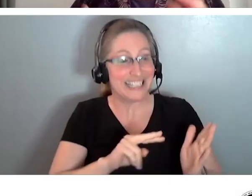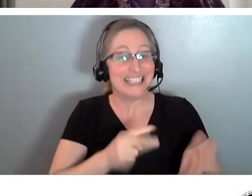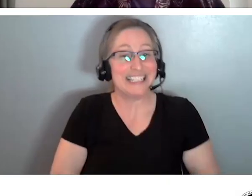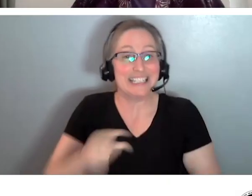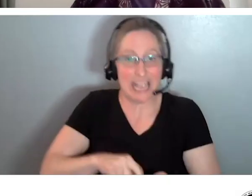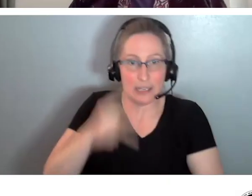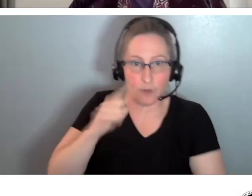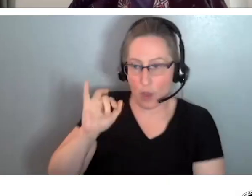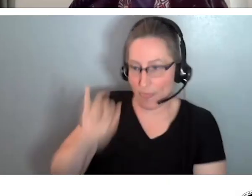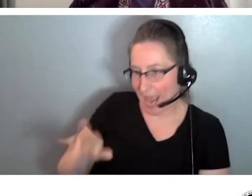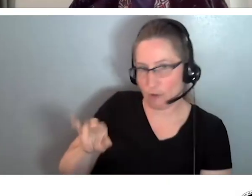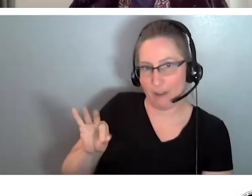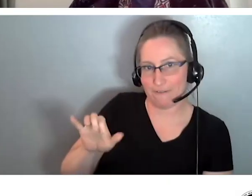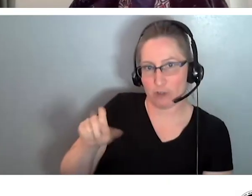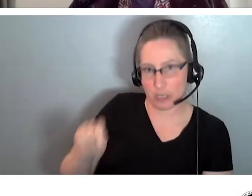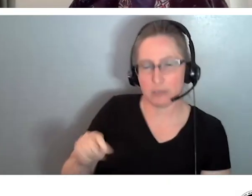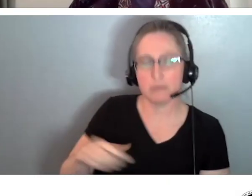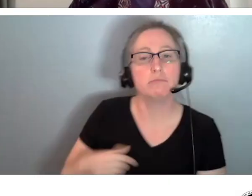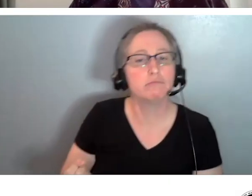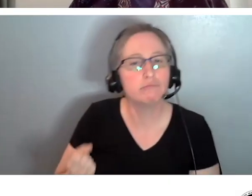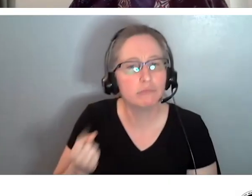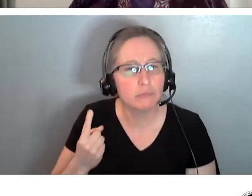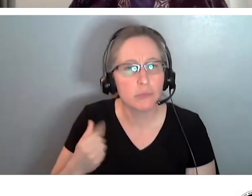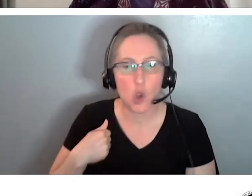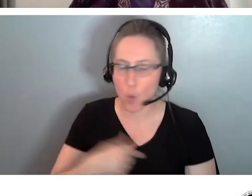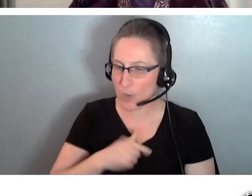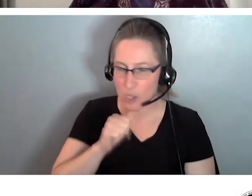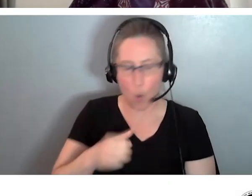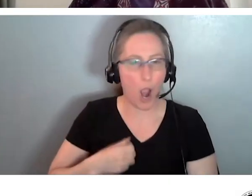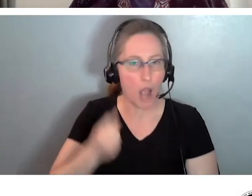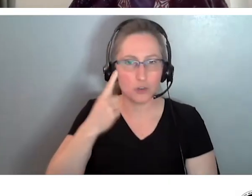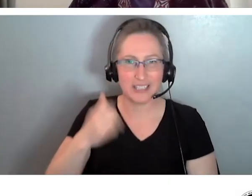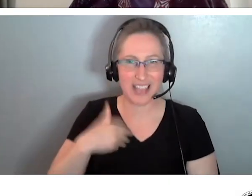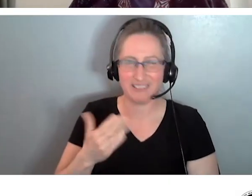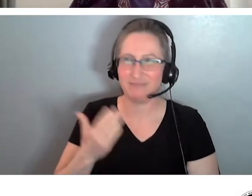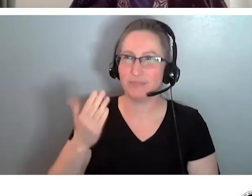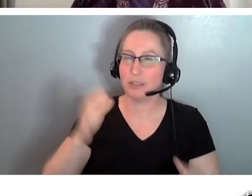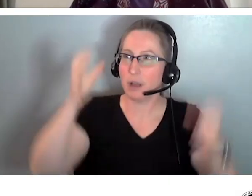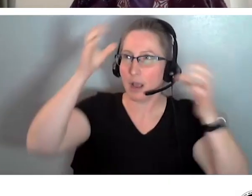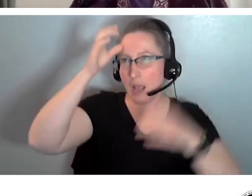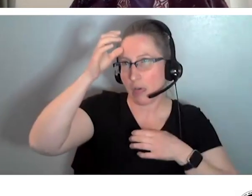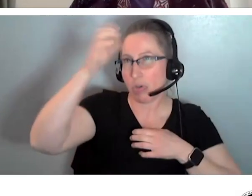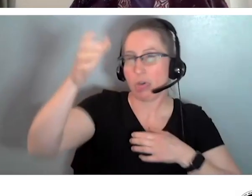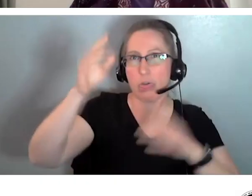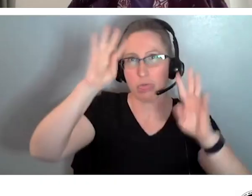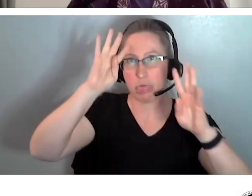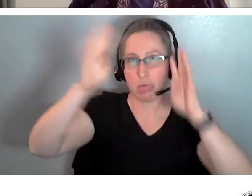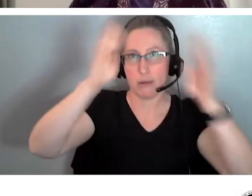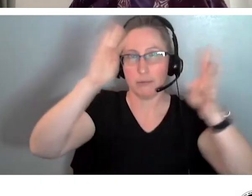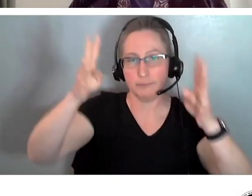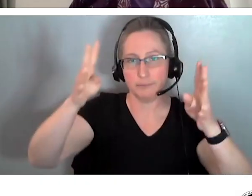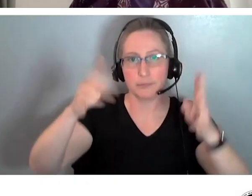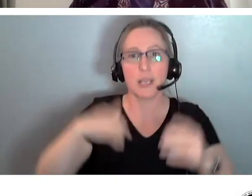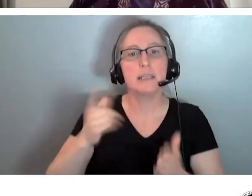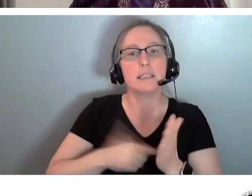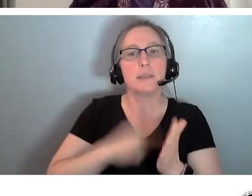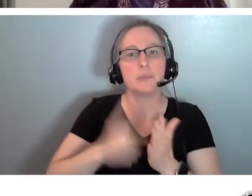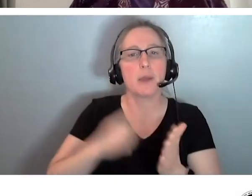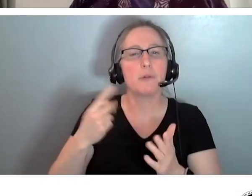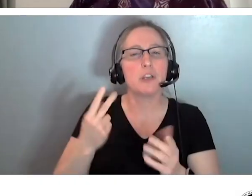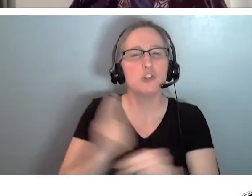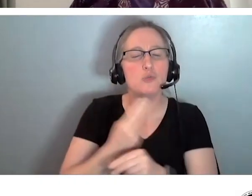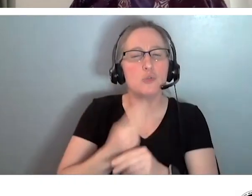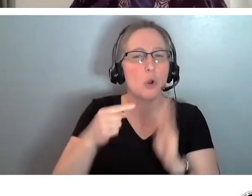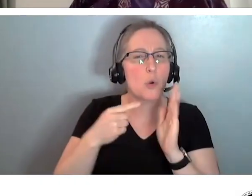Okay. So we do not understand abstract representations and we misuse the word